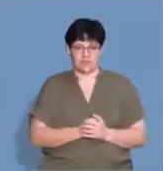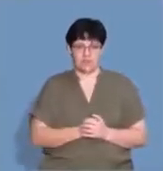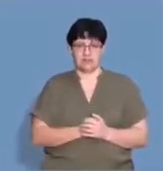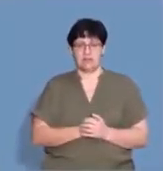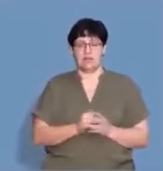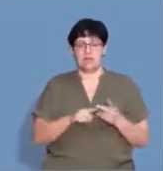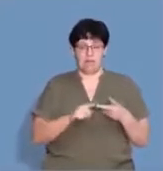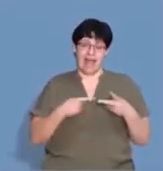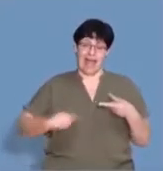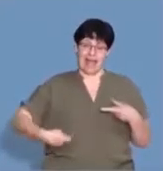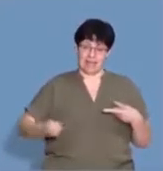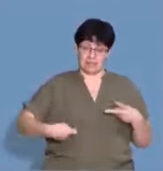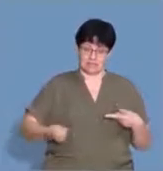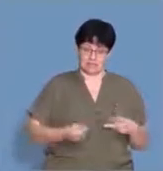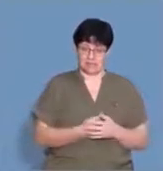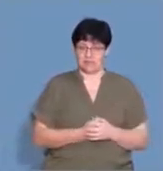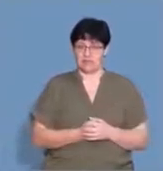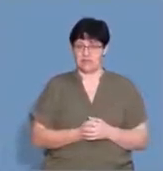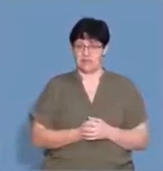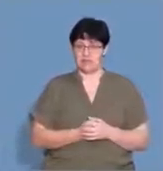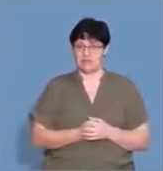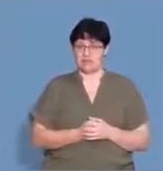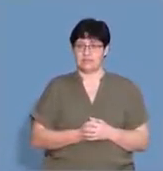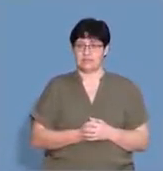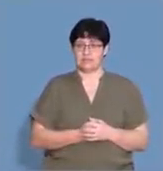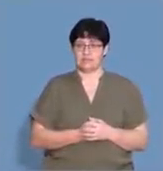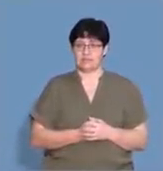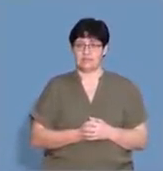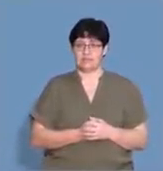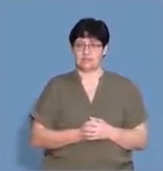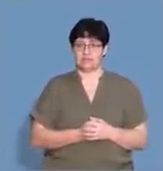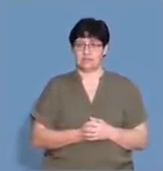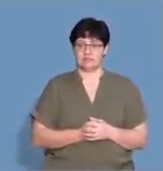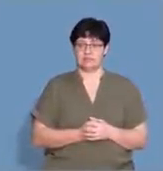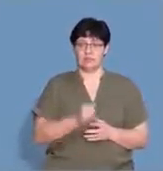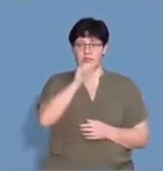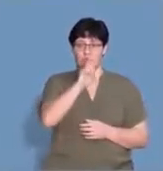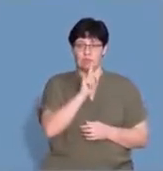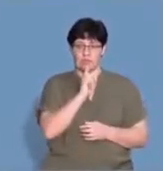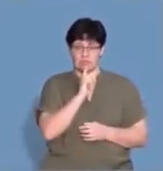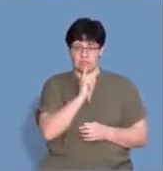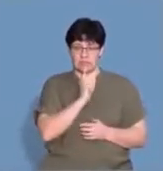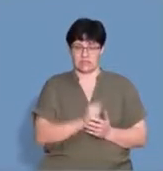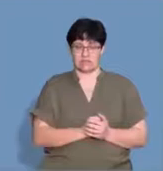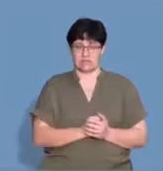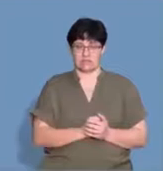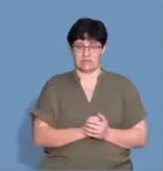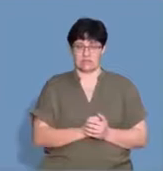And my expenses, let's do that in a different color. My expenses were 2,000